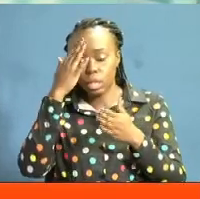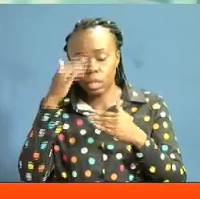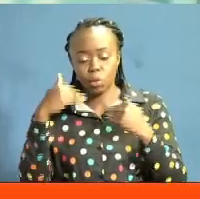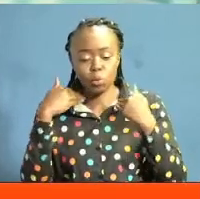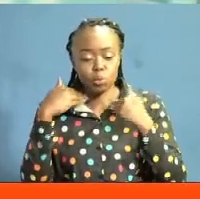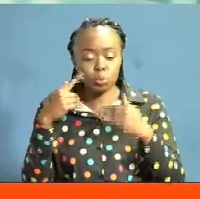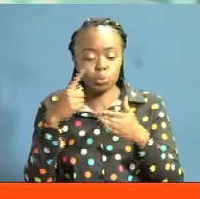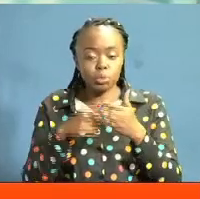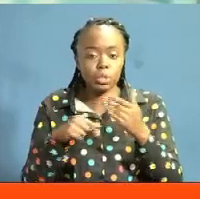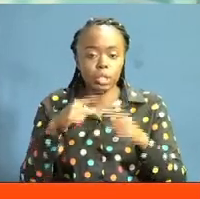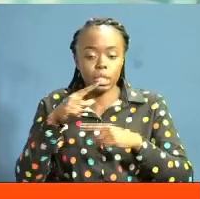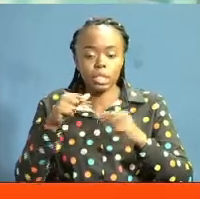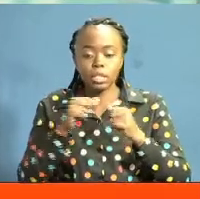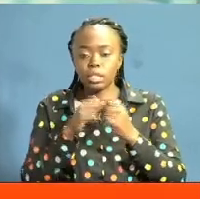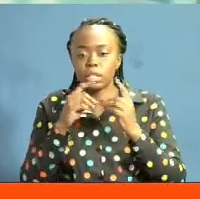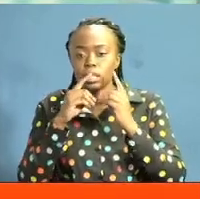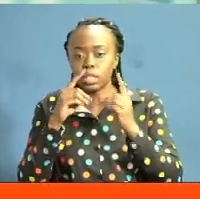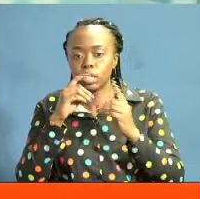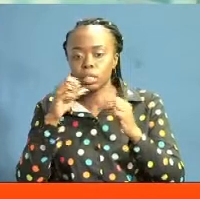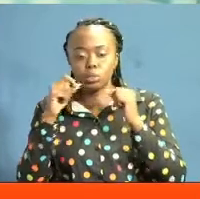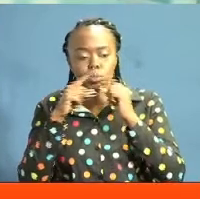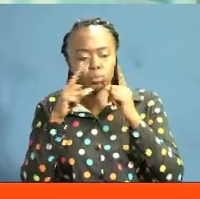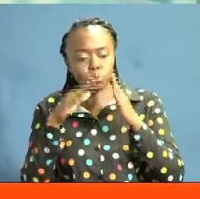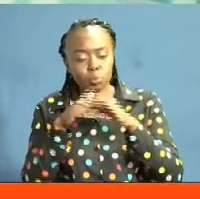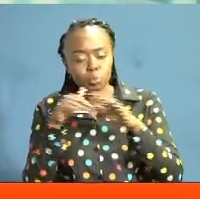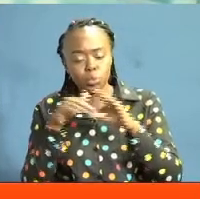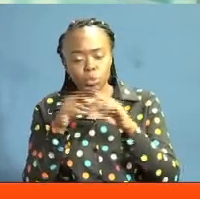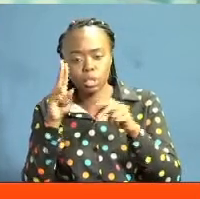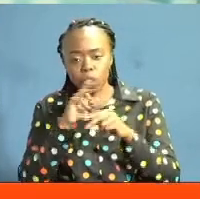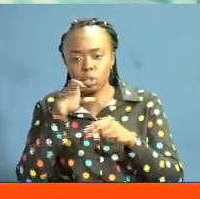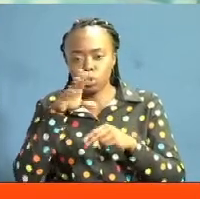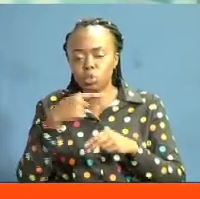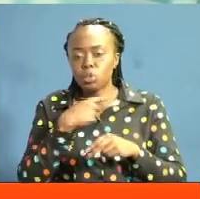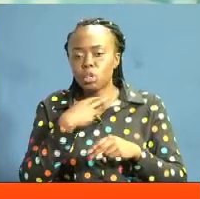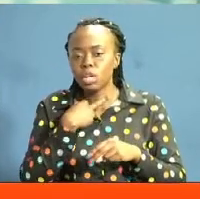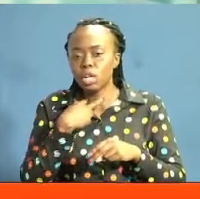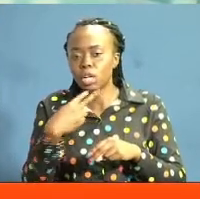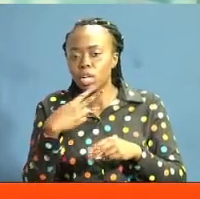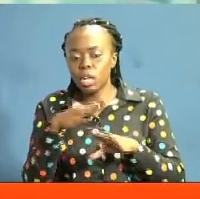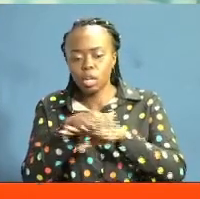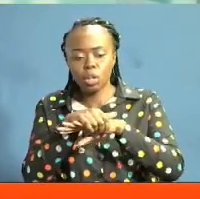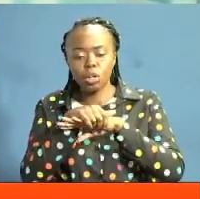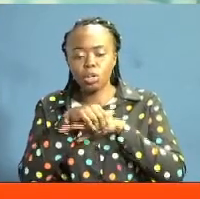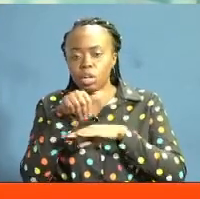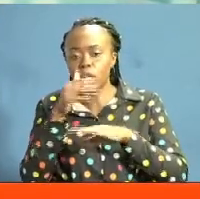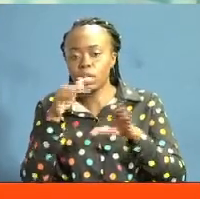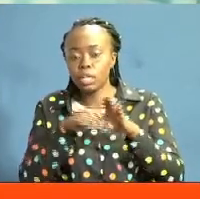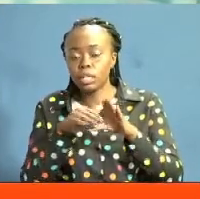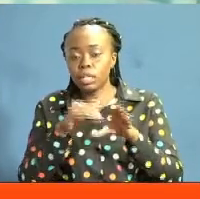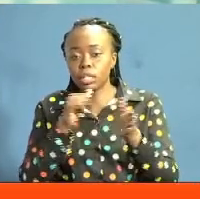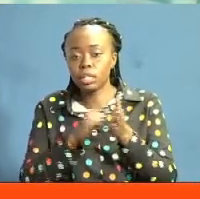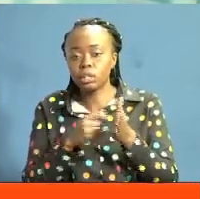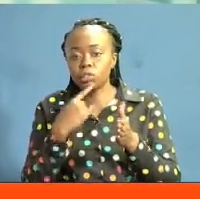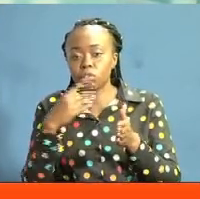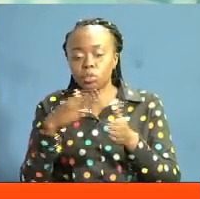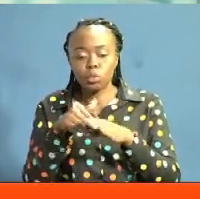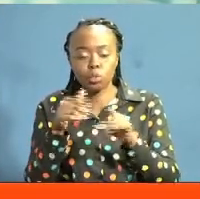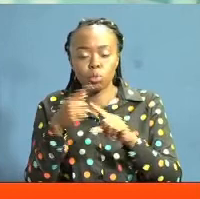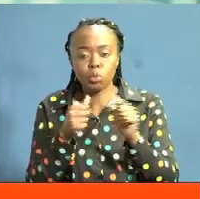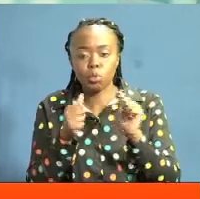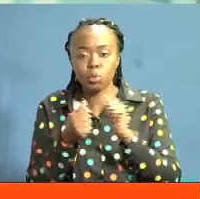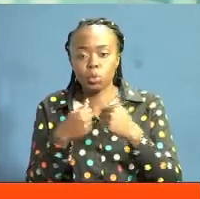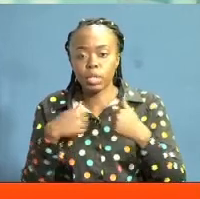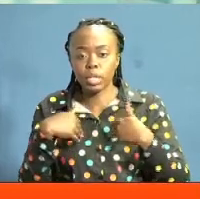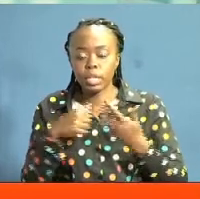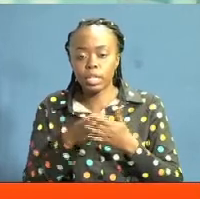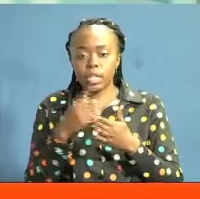rejected. What you need to do, speak out, use your voice mm-hmm. to call others into it so that out of the mess